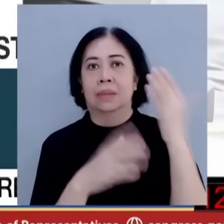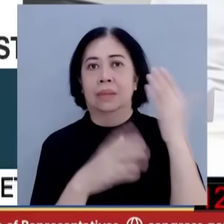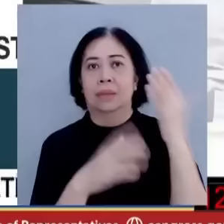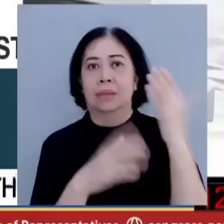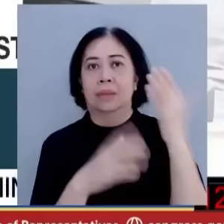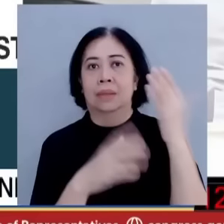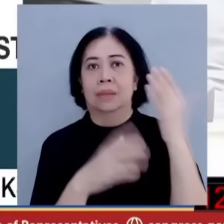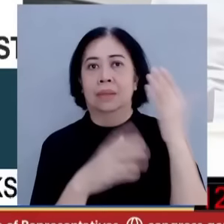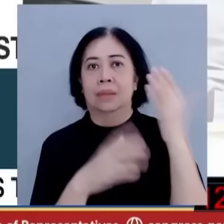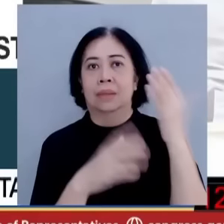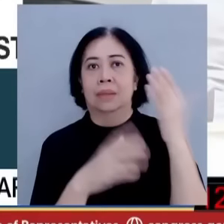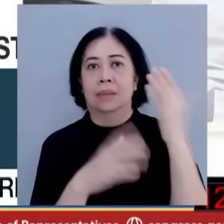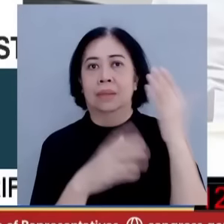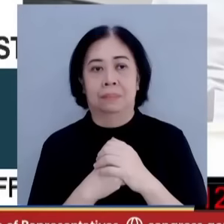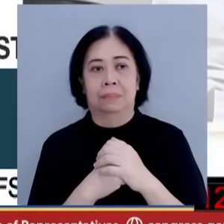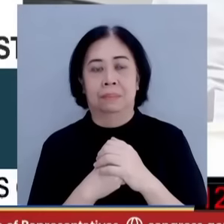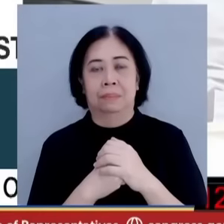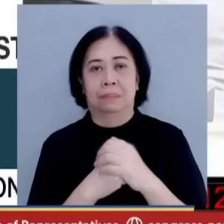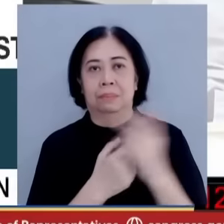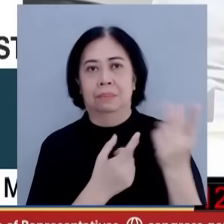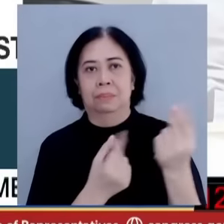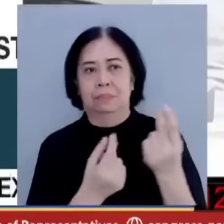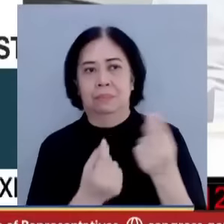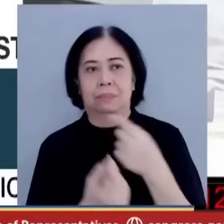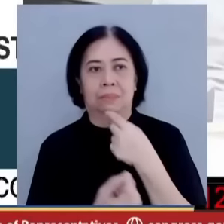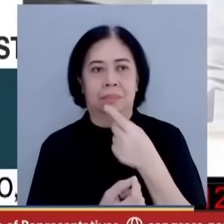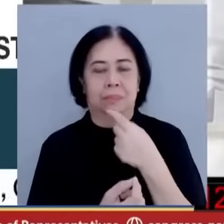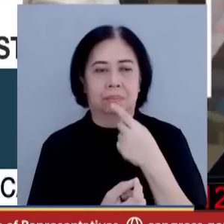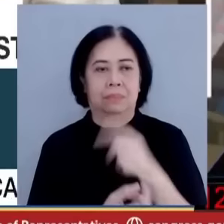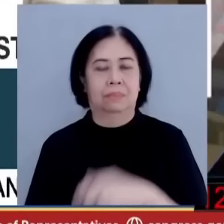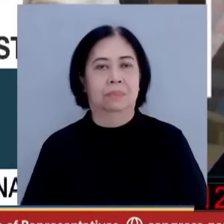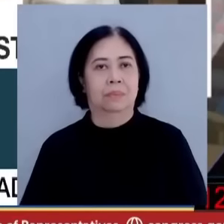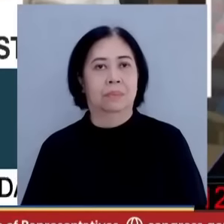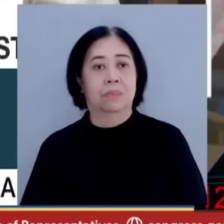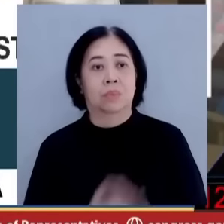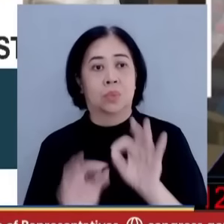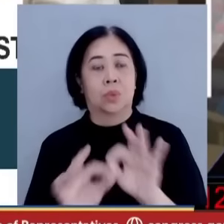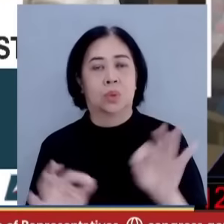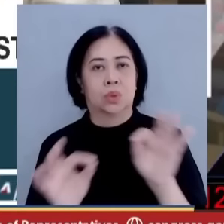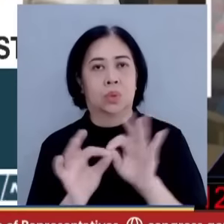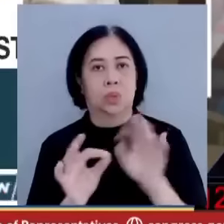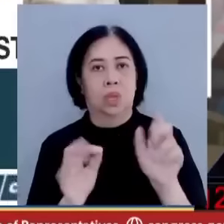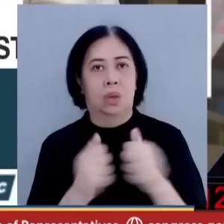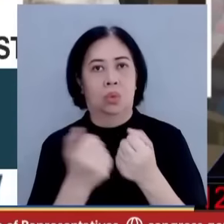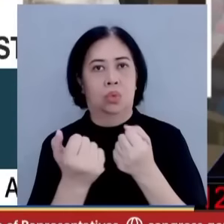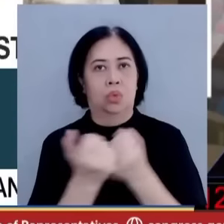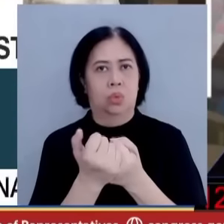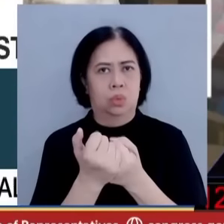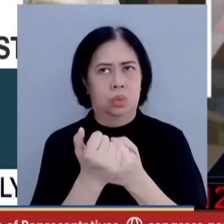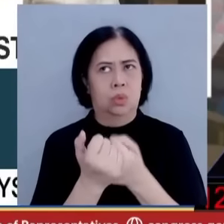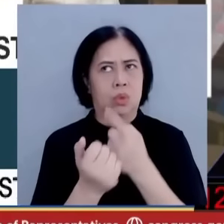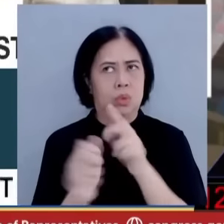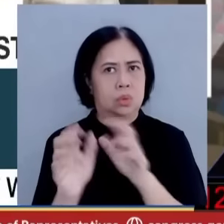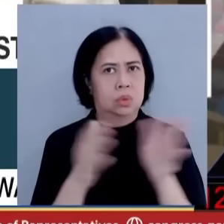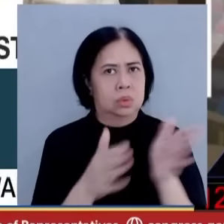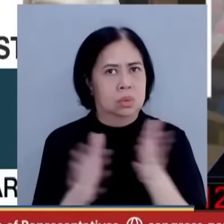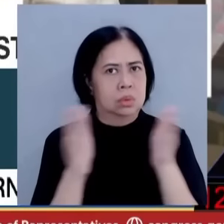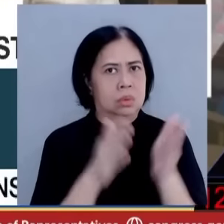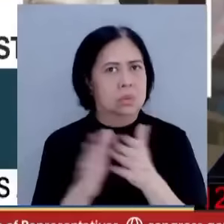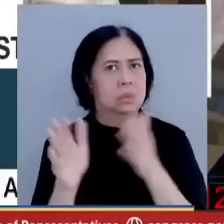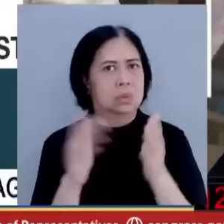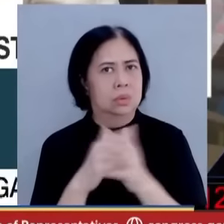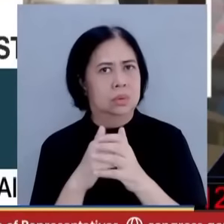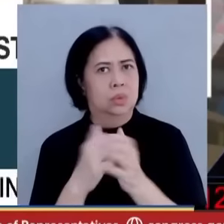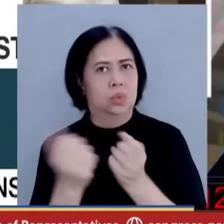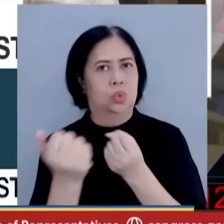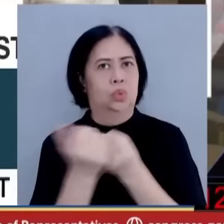saying and what the vice president has been doing and saying, and more importantly, how the supporters have been acting and organizing in support